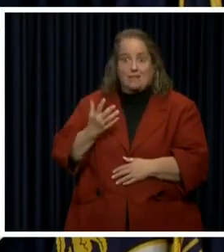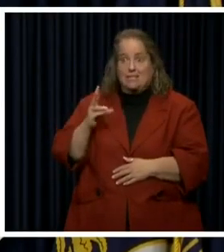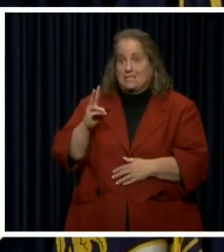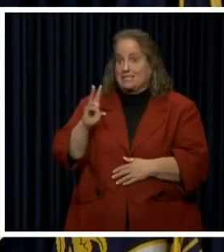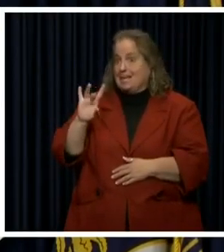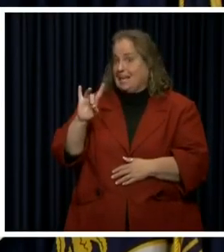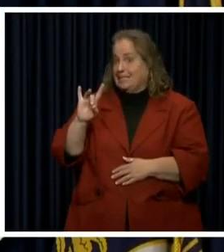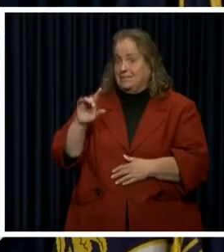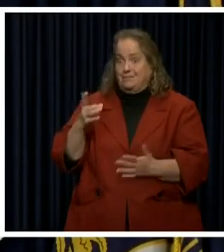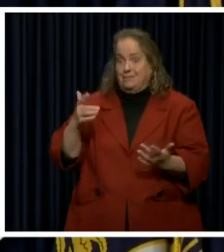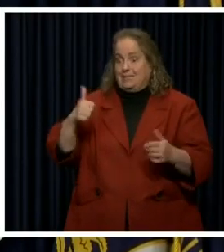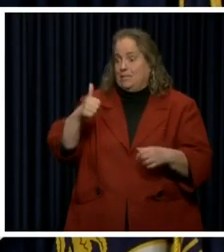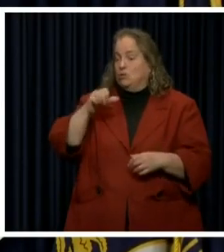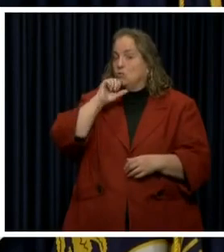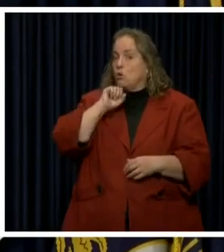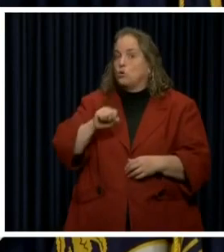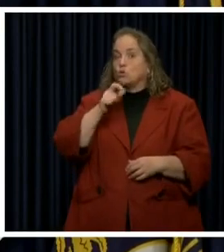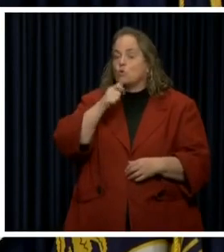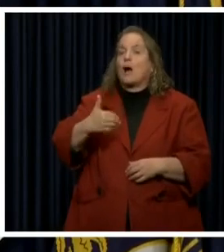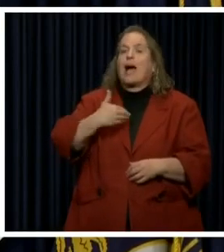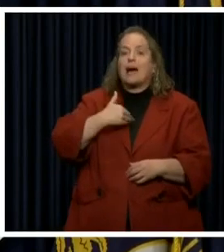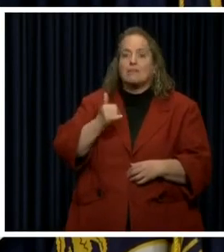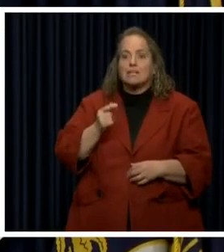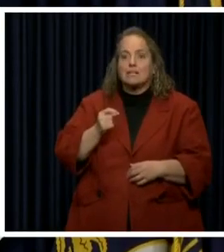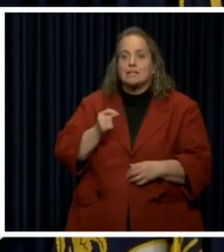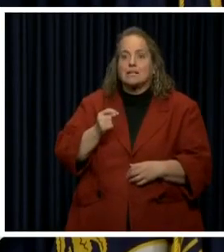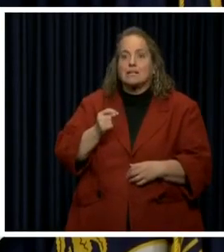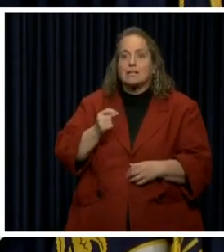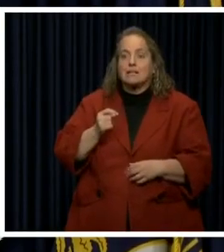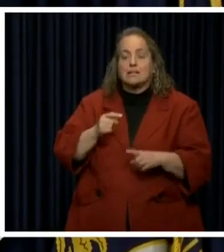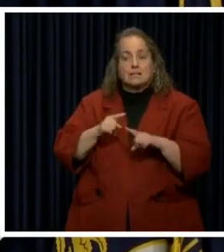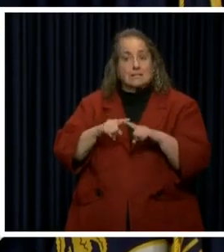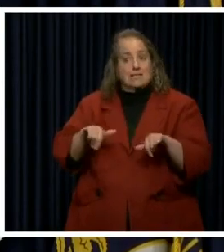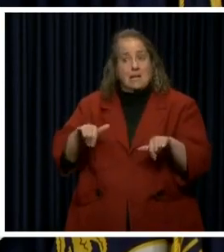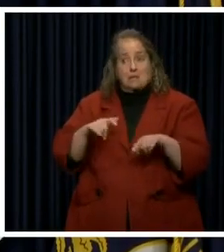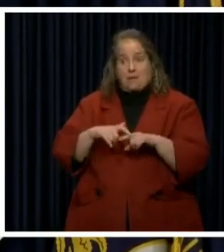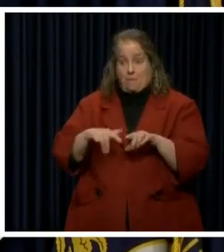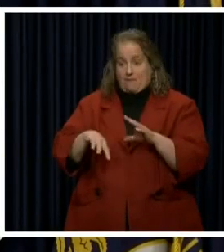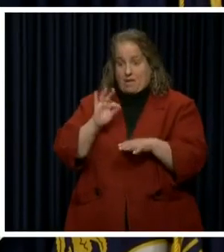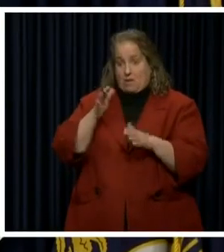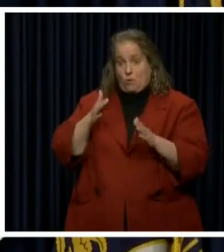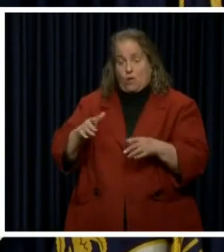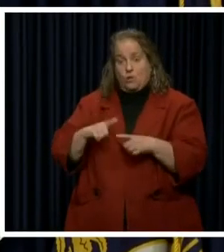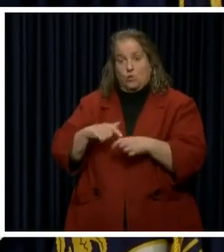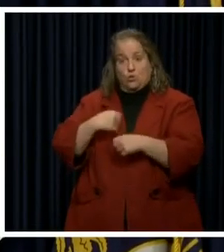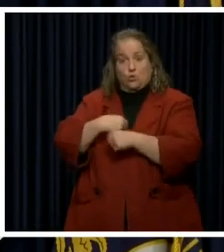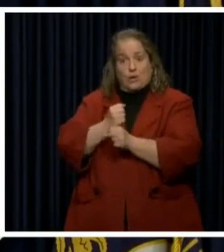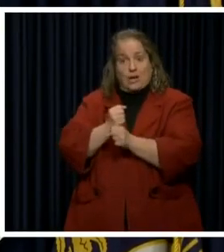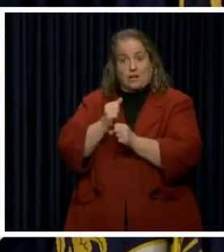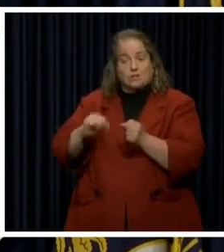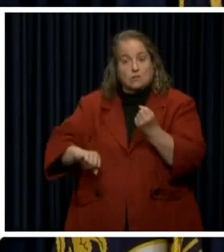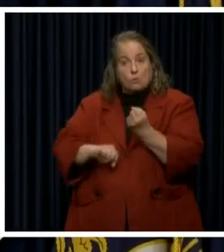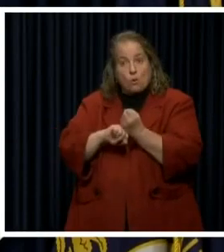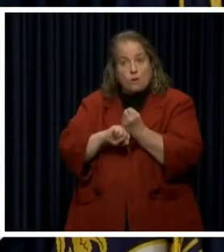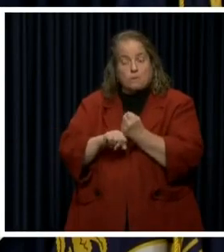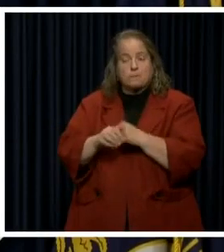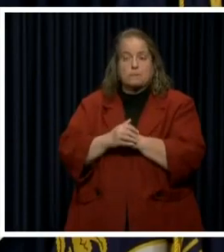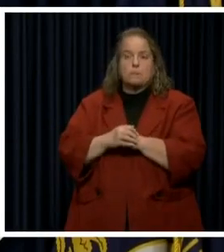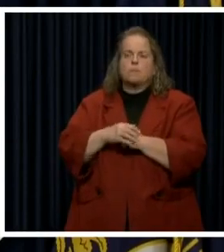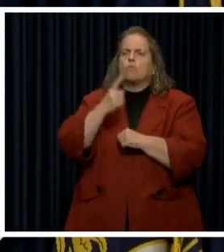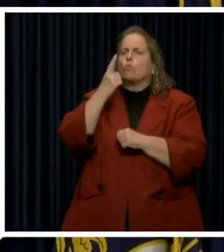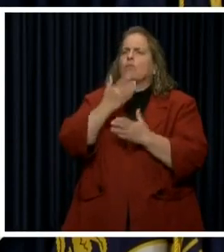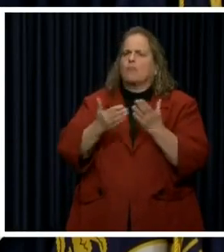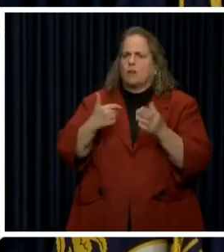8, 10-year-olds that have this, while at the same time finding a way to create this support. Now, one thing we're working